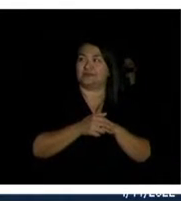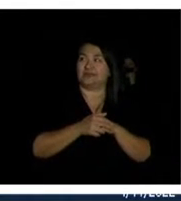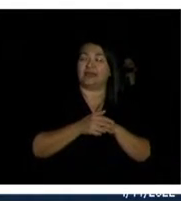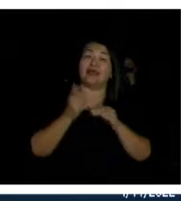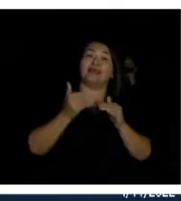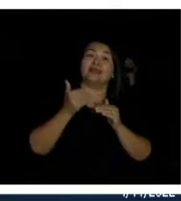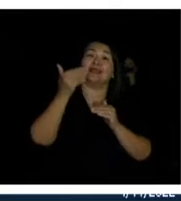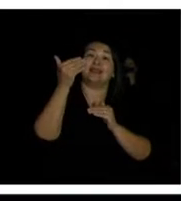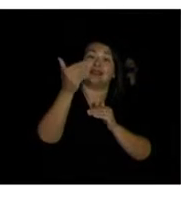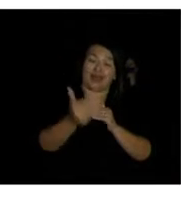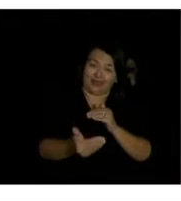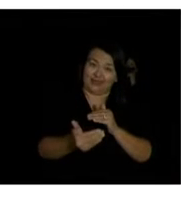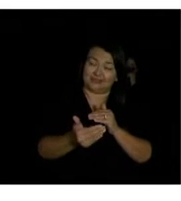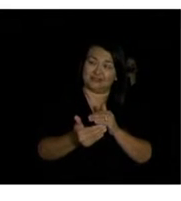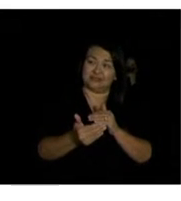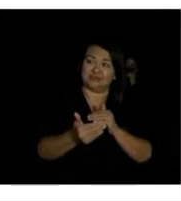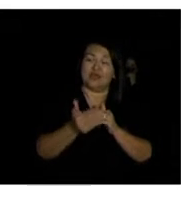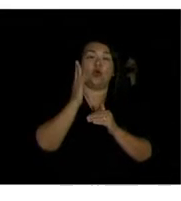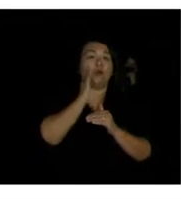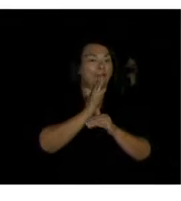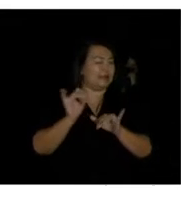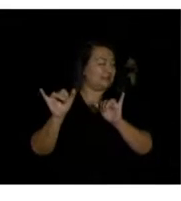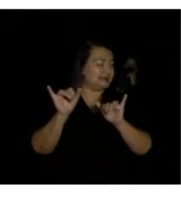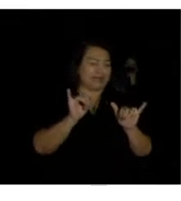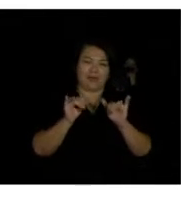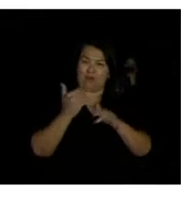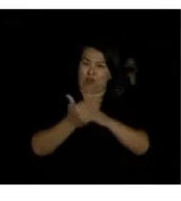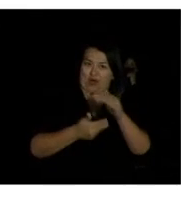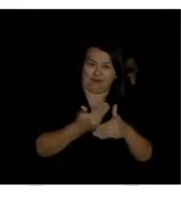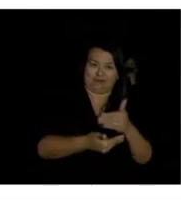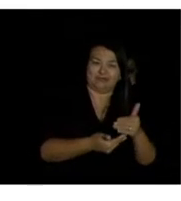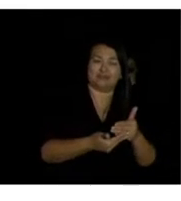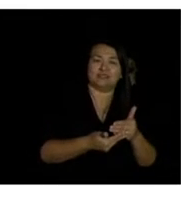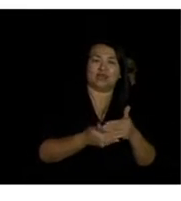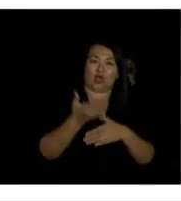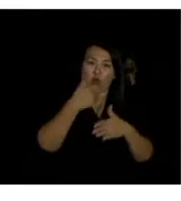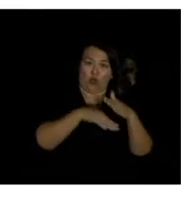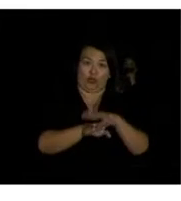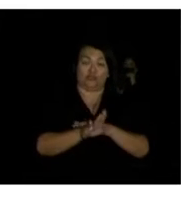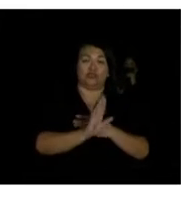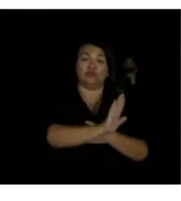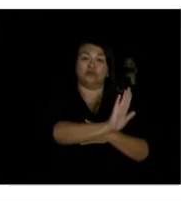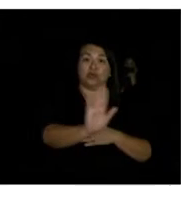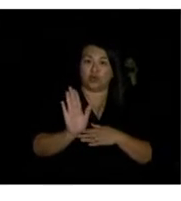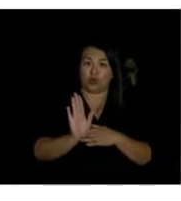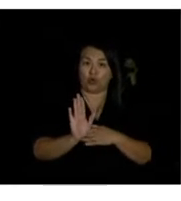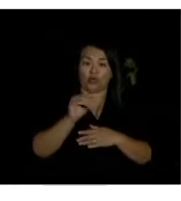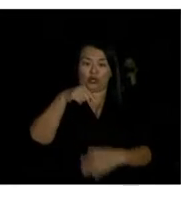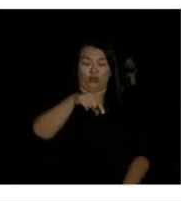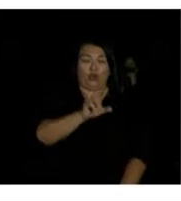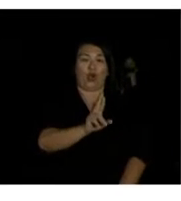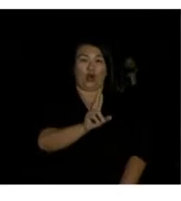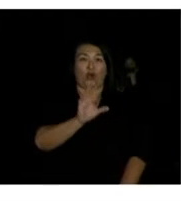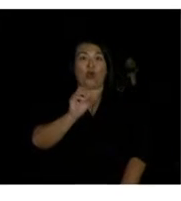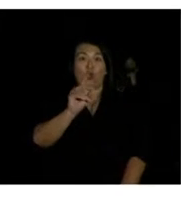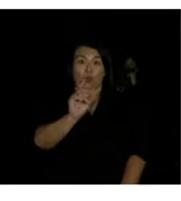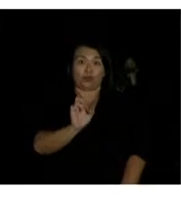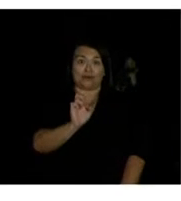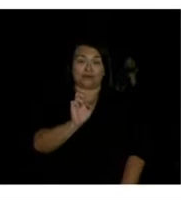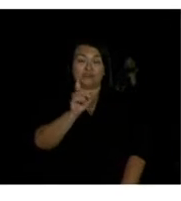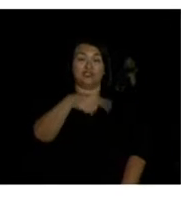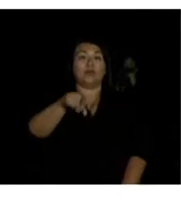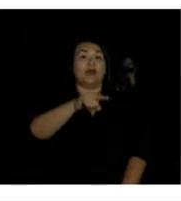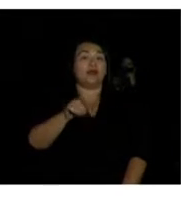the next one, and it's going to be the same process. All right, you go into the QR code. So those of you who